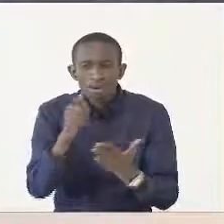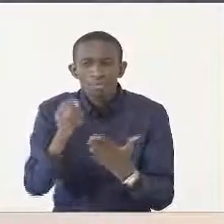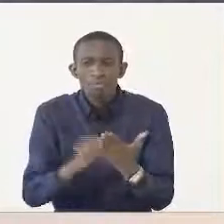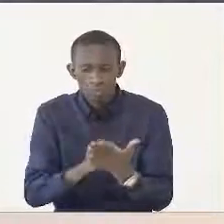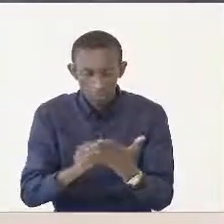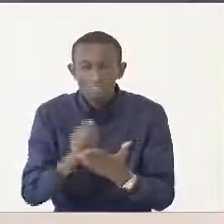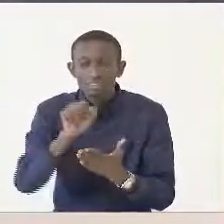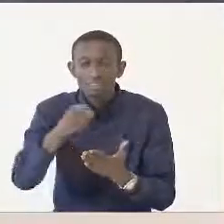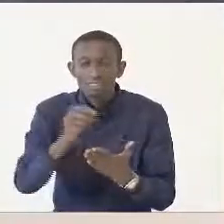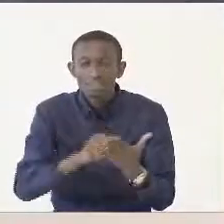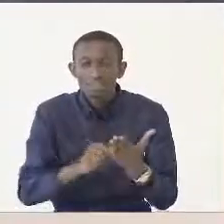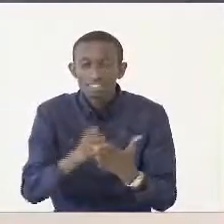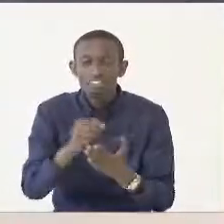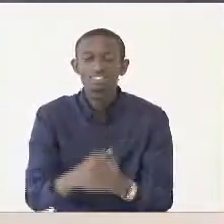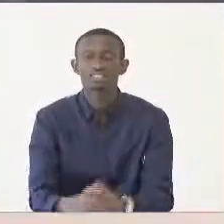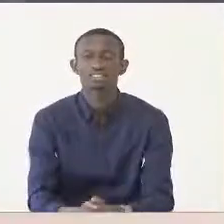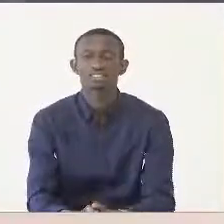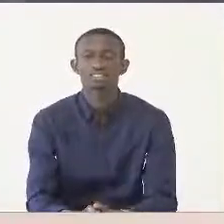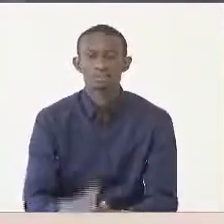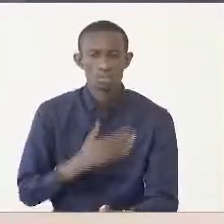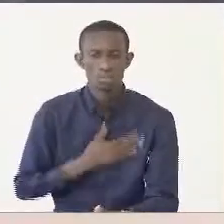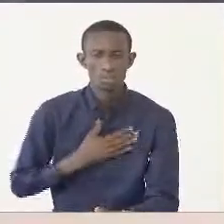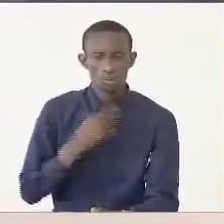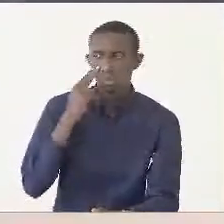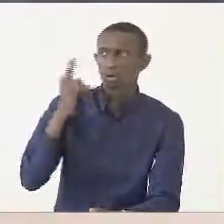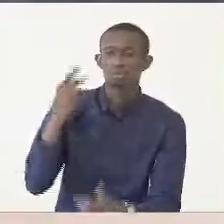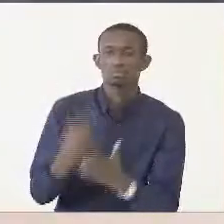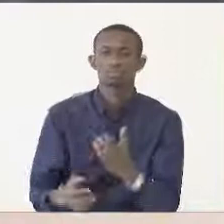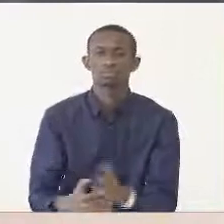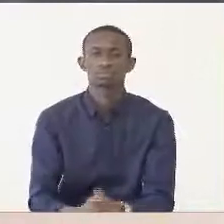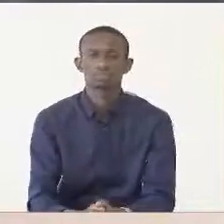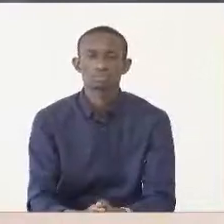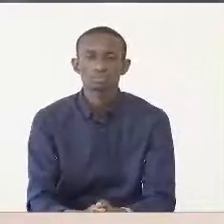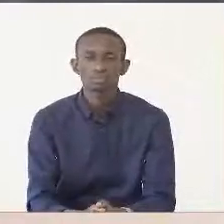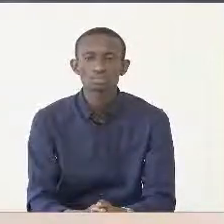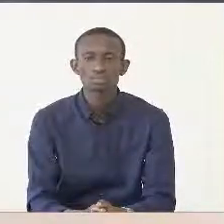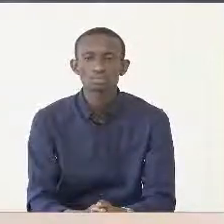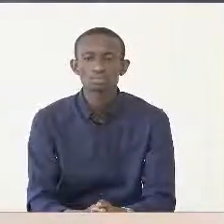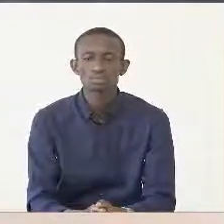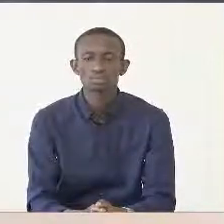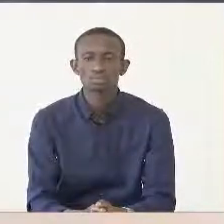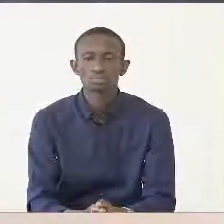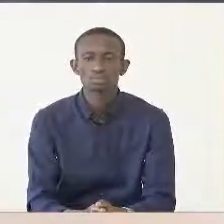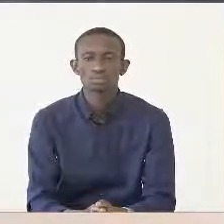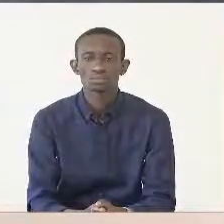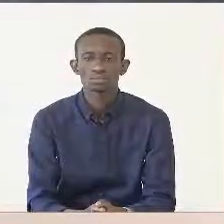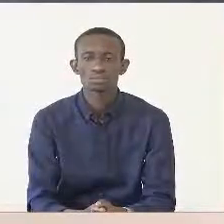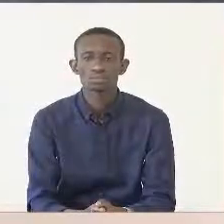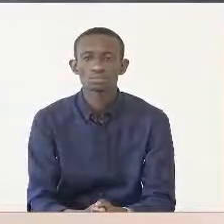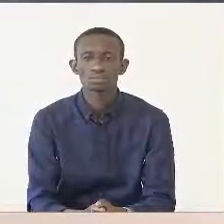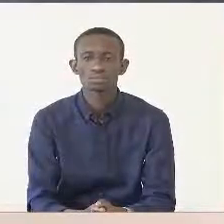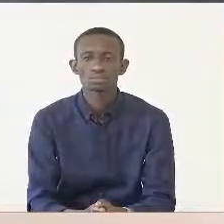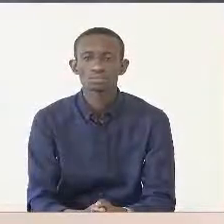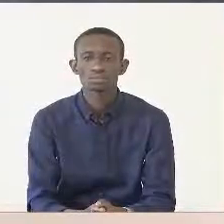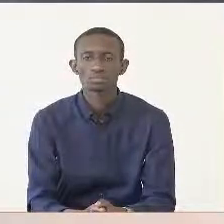find that? Okay, so here's what we have. So as what is here is that a tan. So